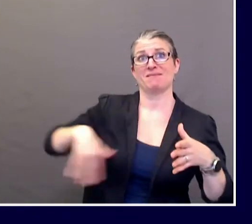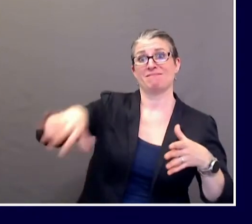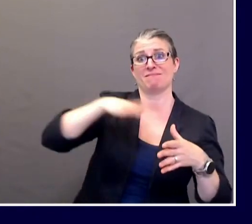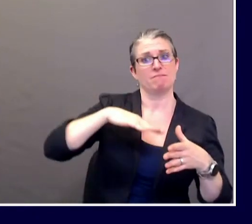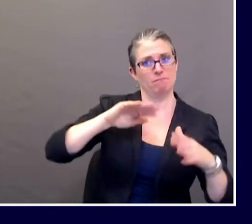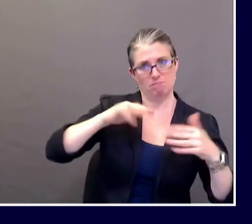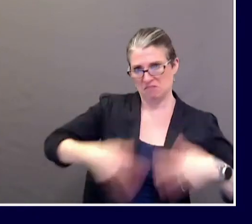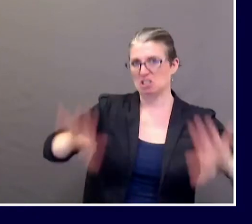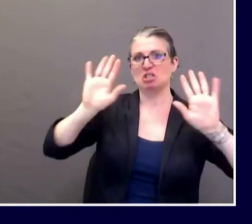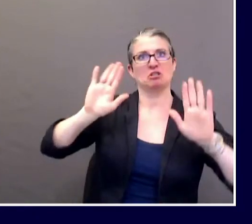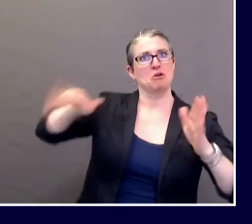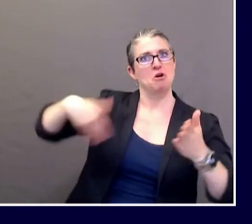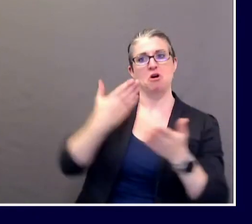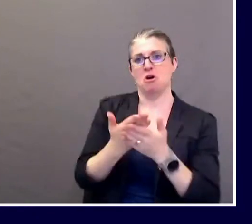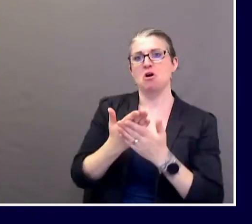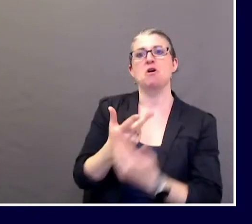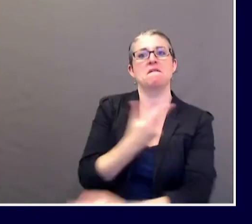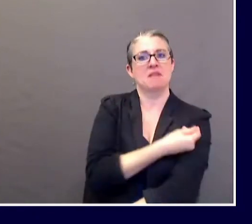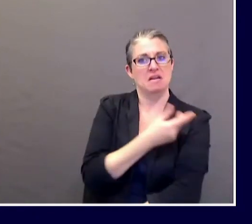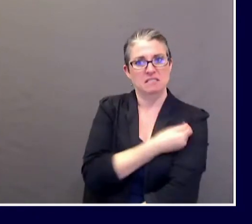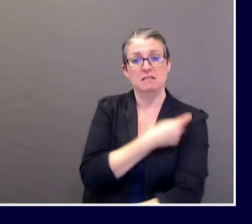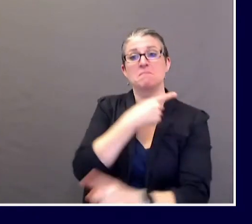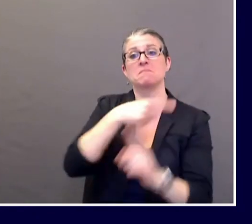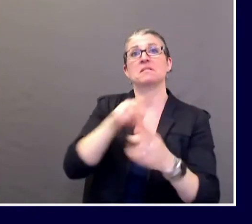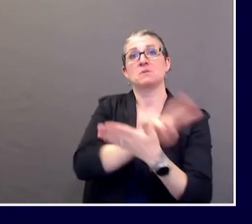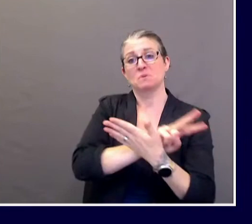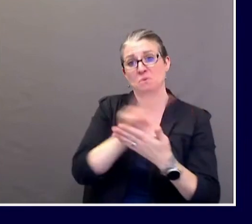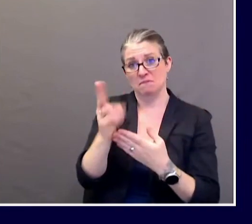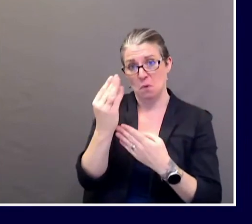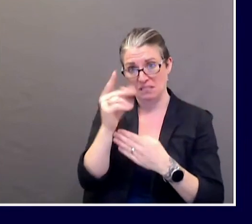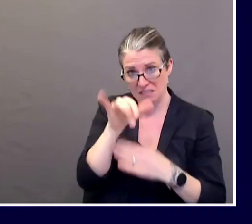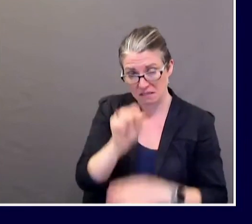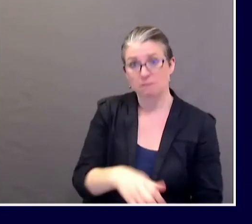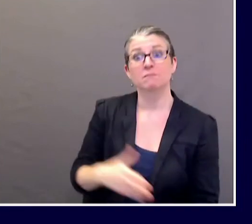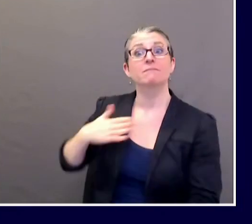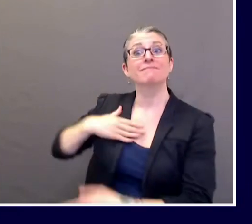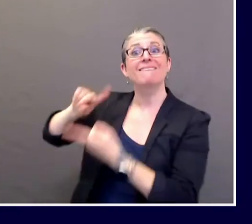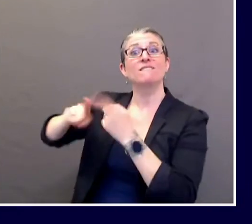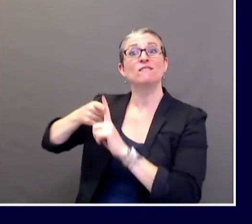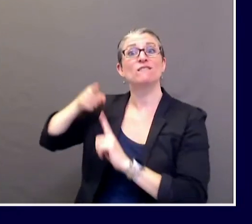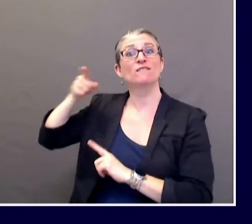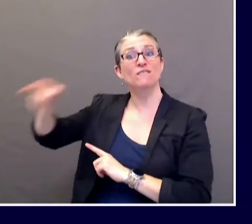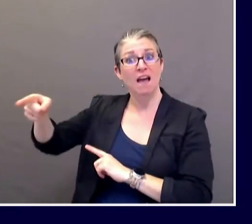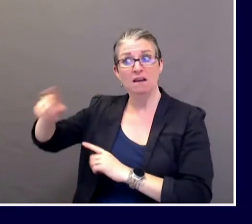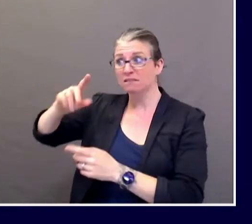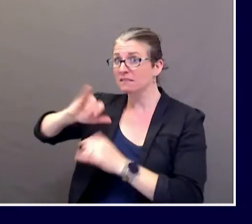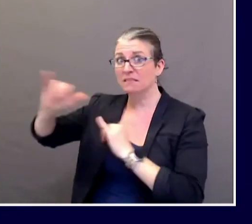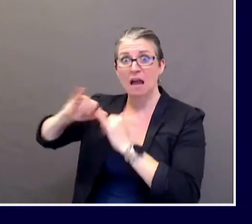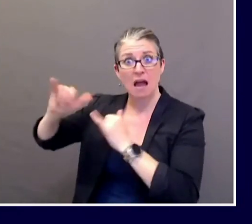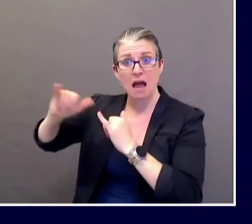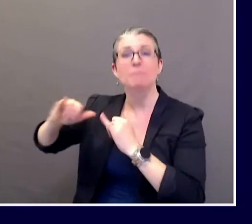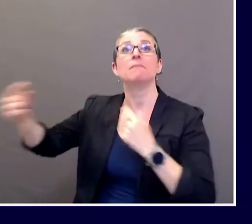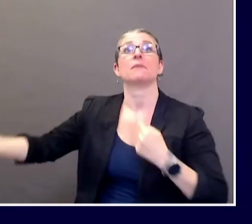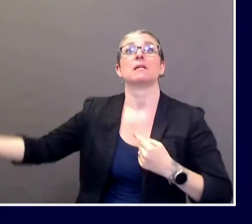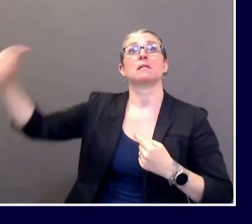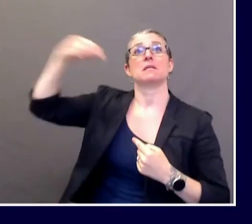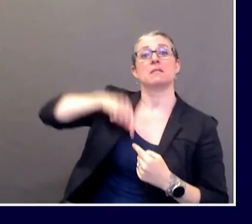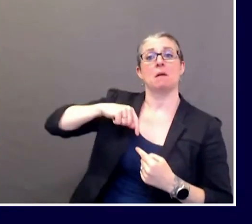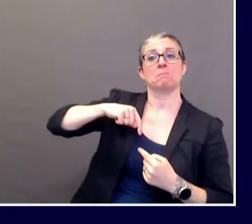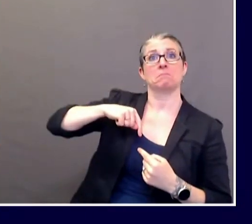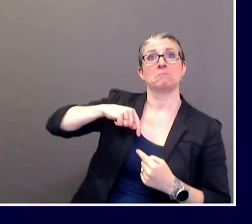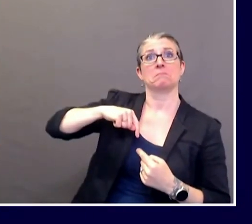easy. You may not want to ask. You may not be allowed to ask. Not everyone may want to share. And so workplaces are